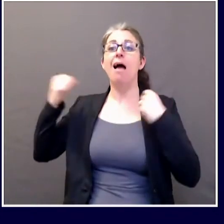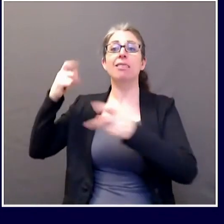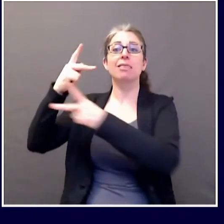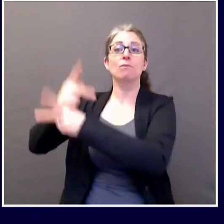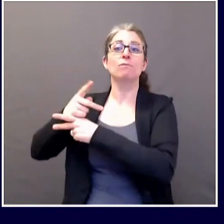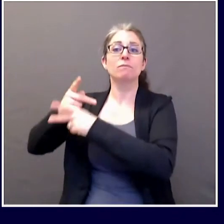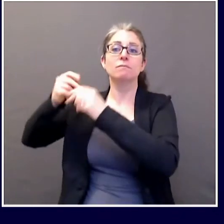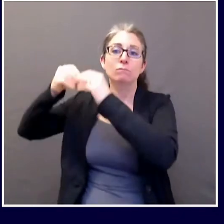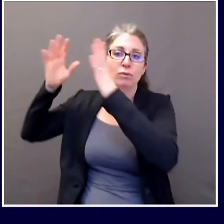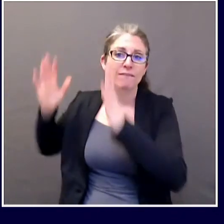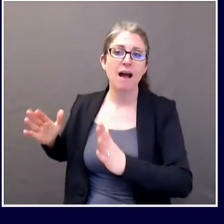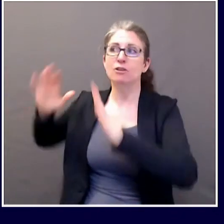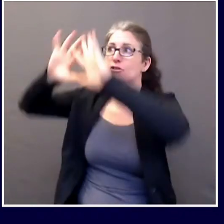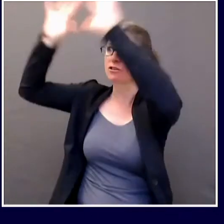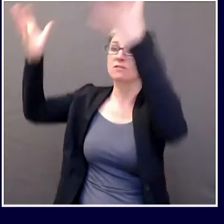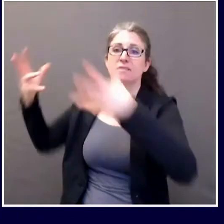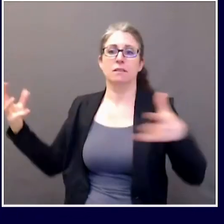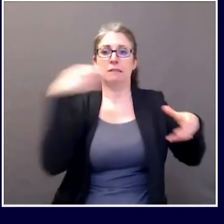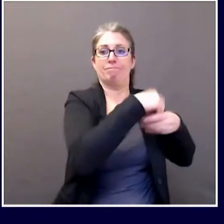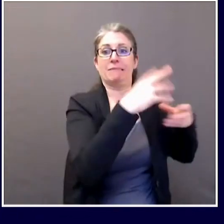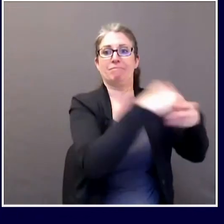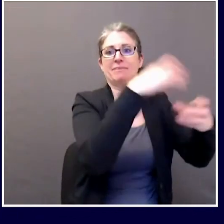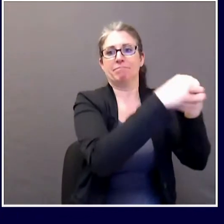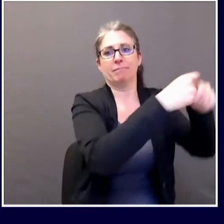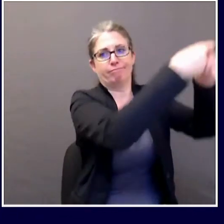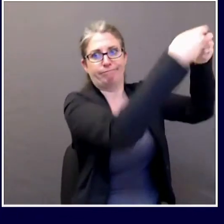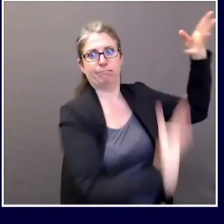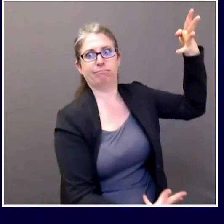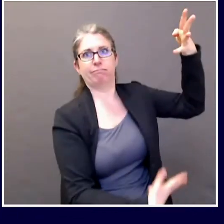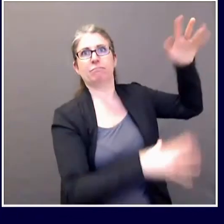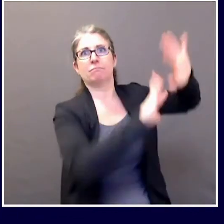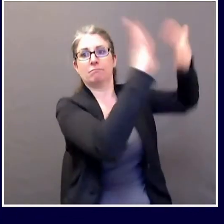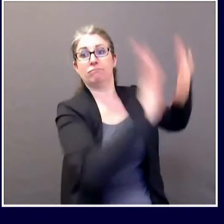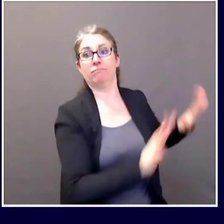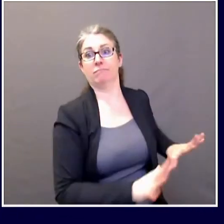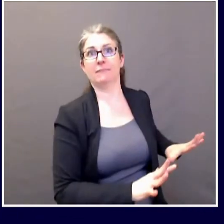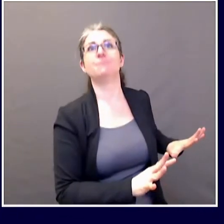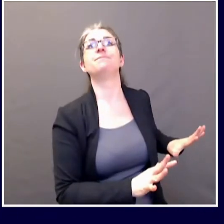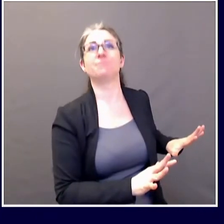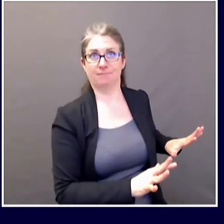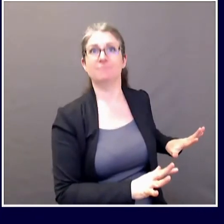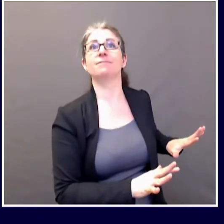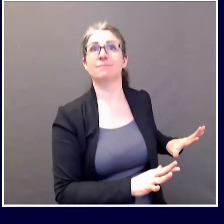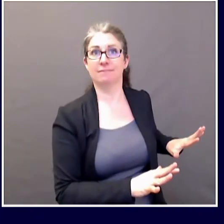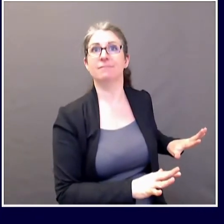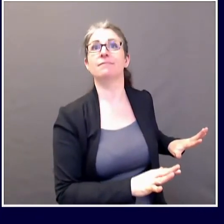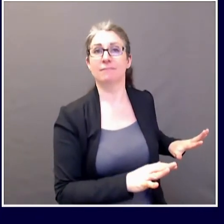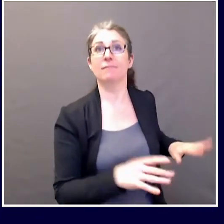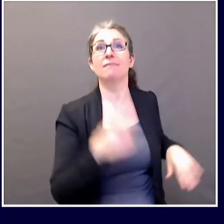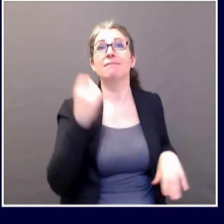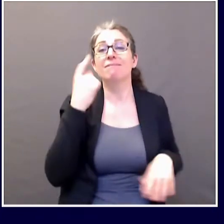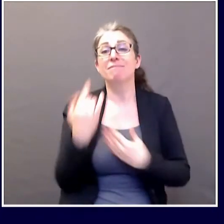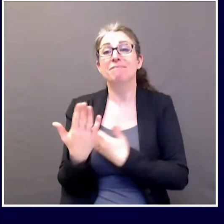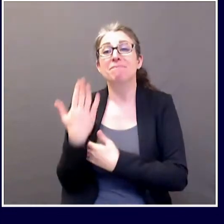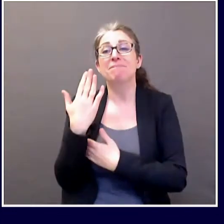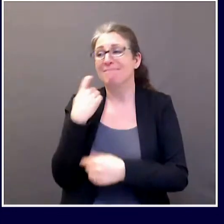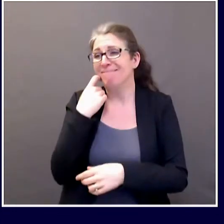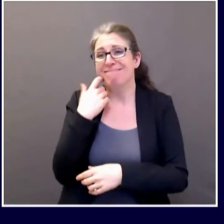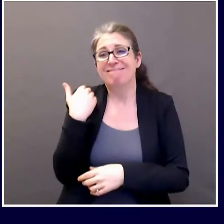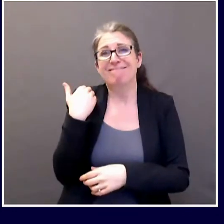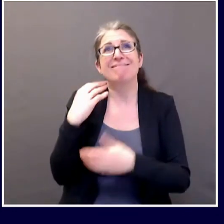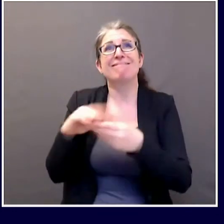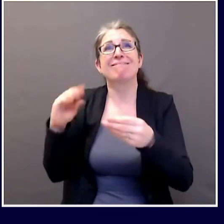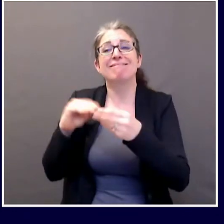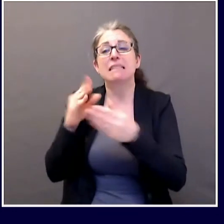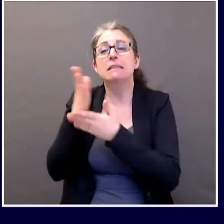don't see a need to be part of the scheduling tool. We may already have a link for them so that folks can just click or call